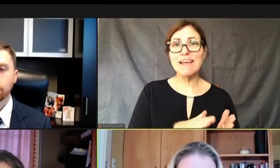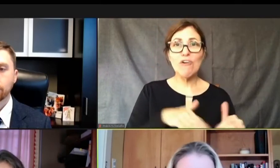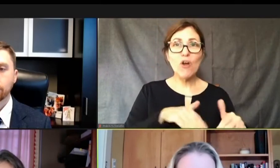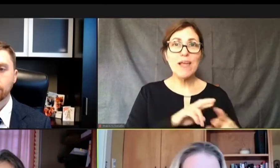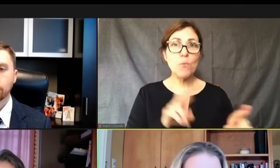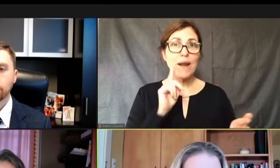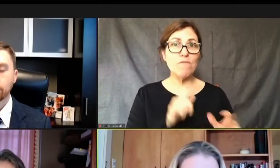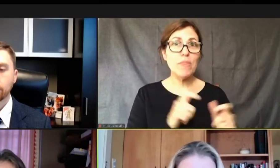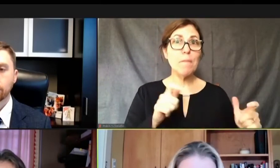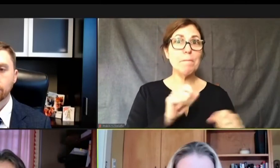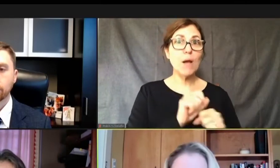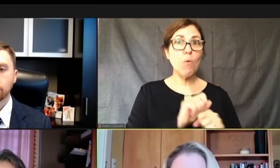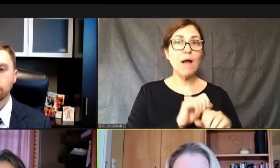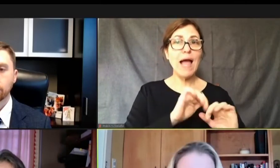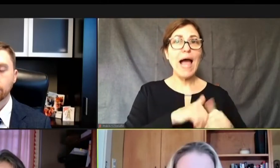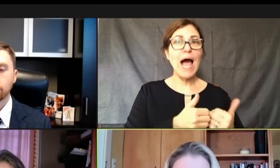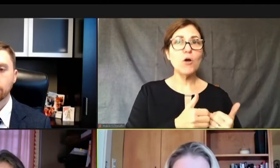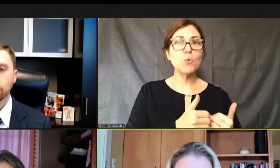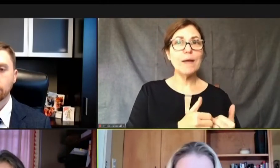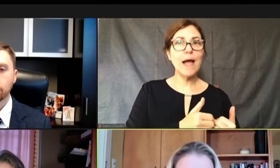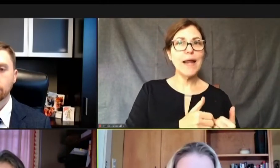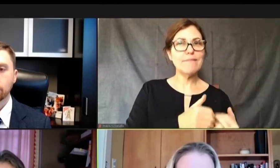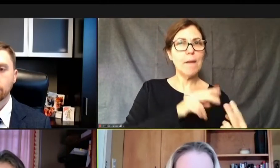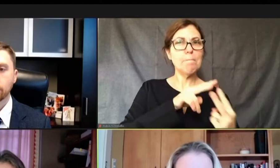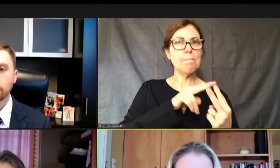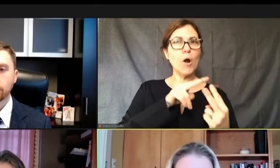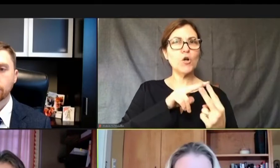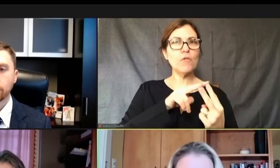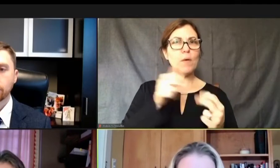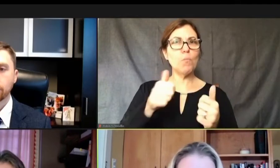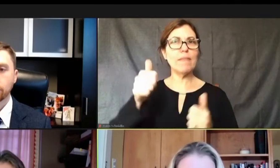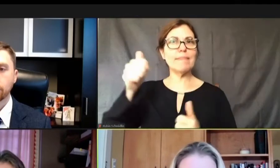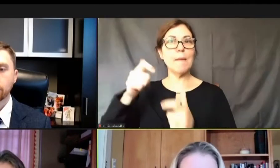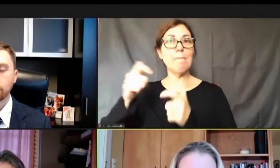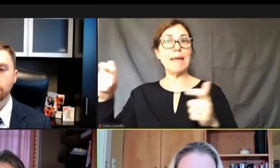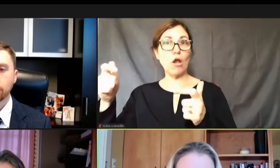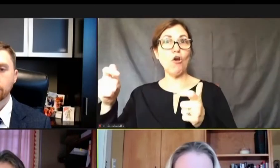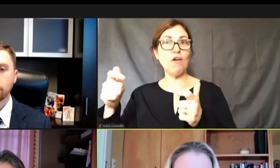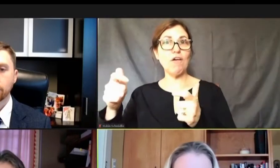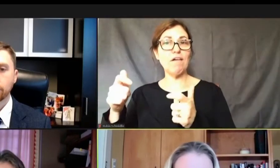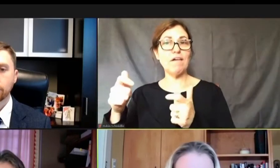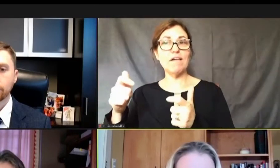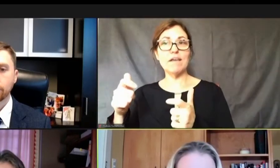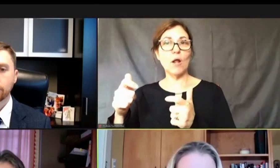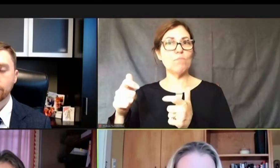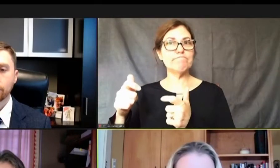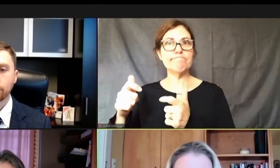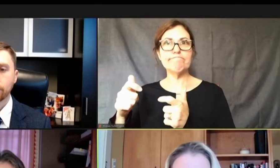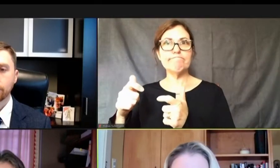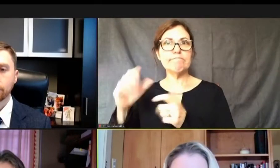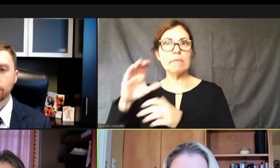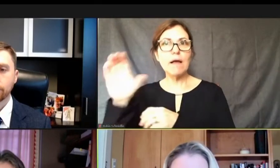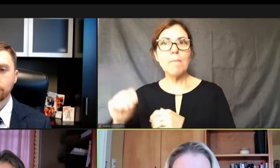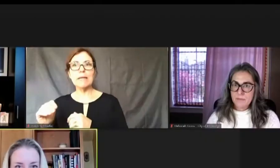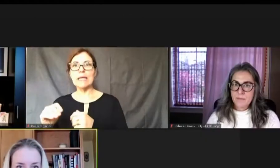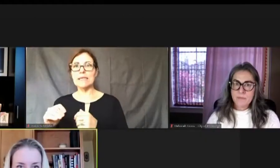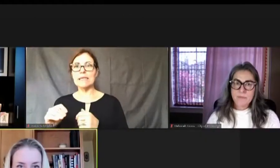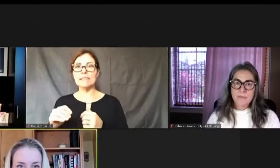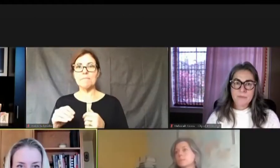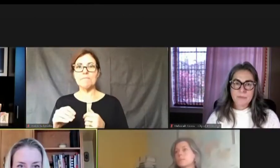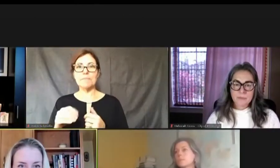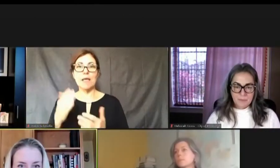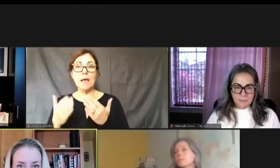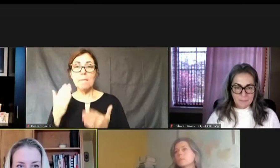with other contractors, build their experience level, give them the projects, ensure that, you know, diverse set of women, minority